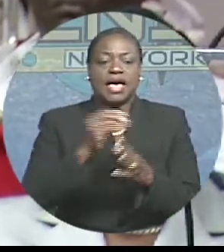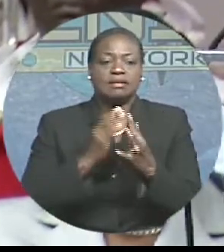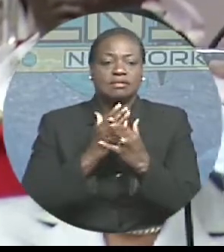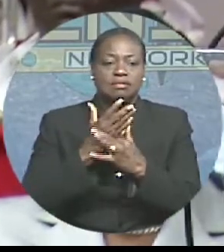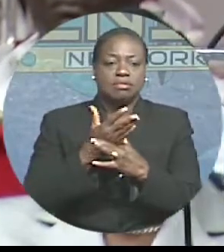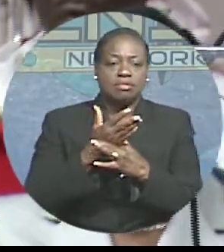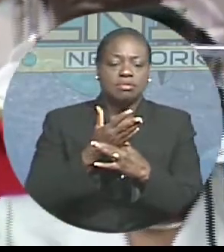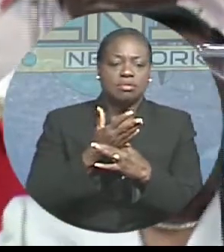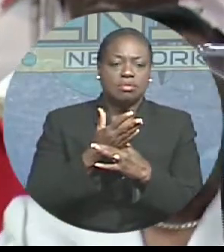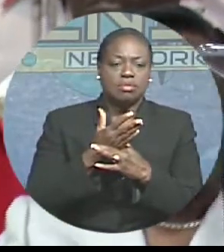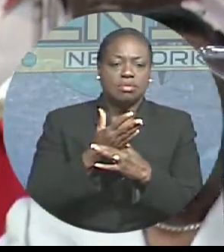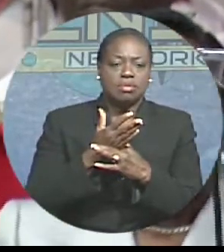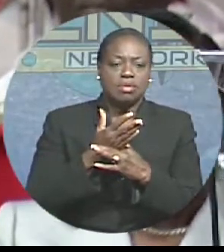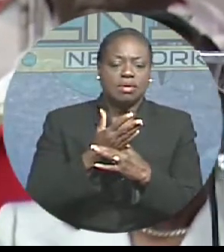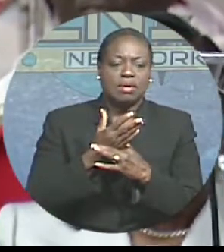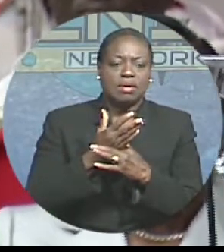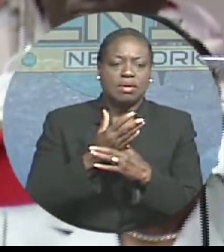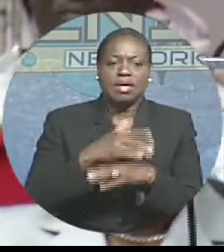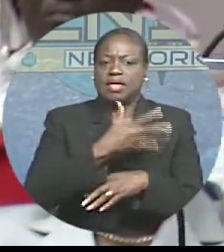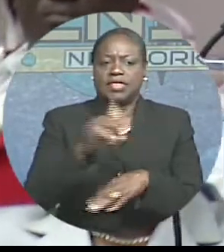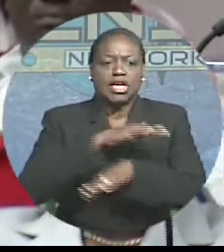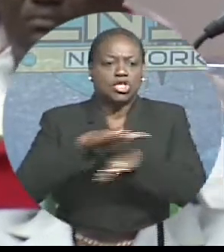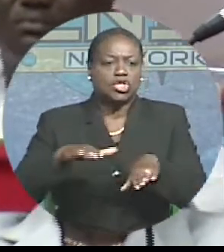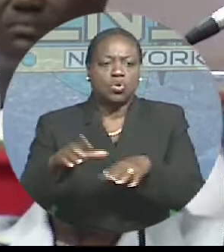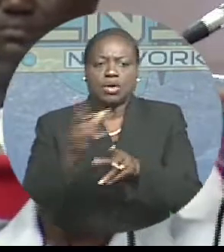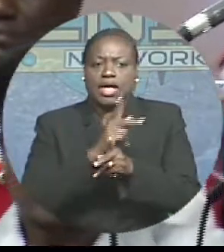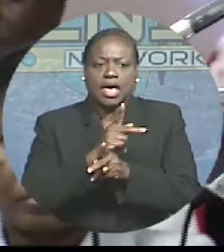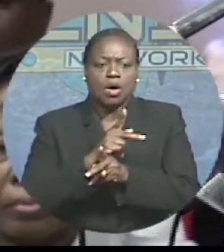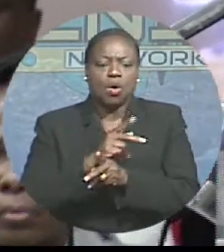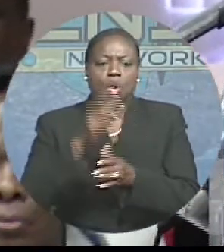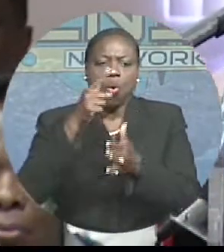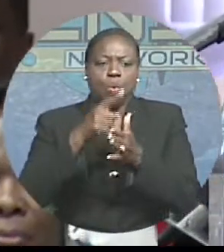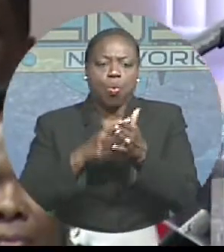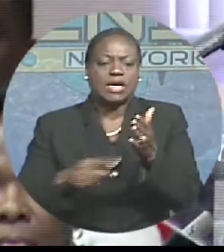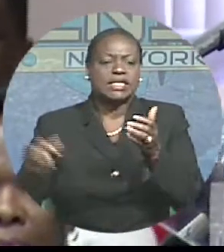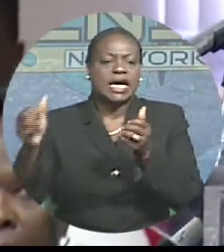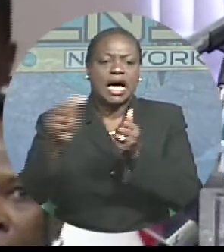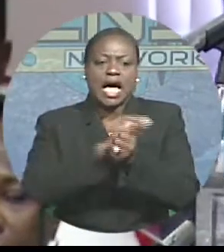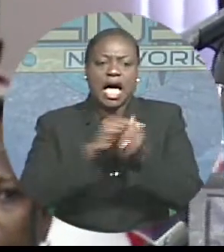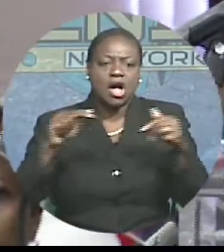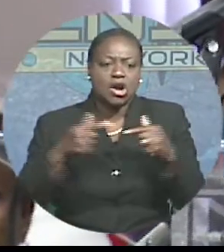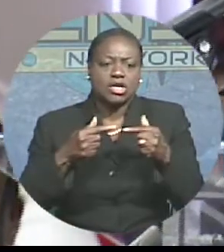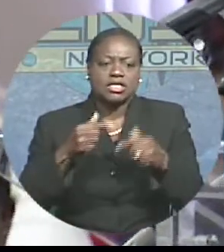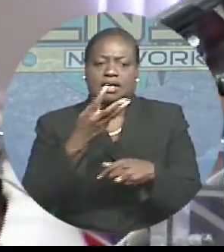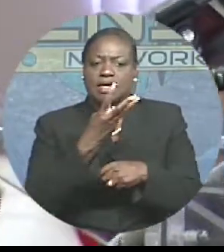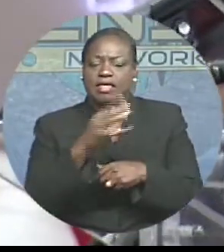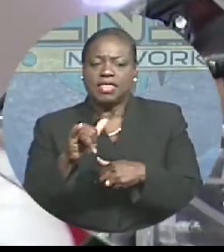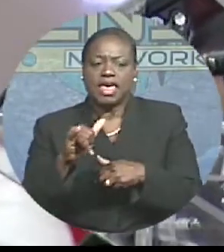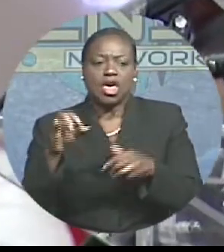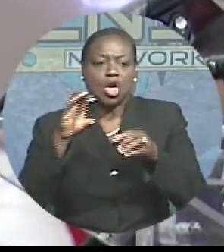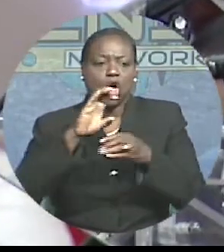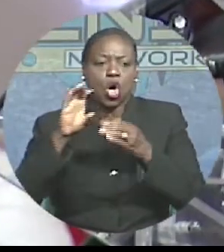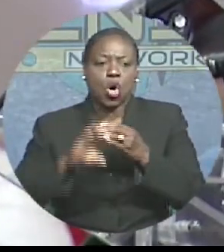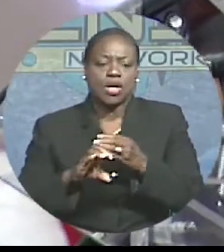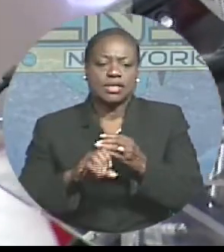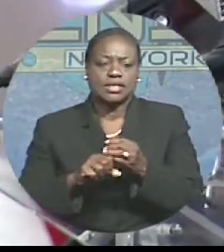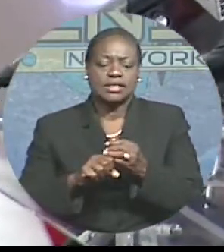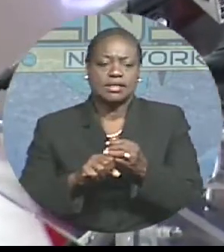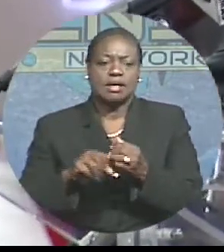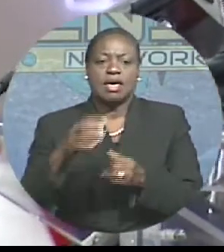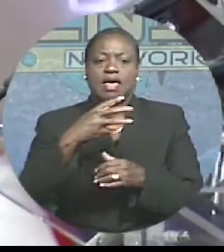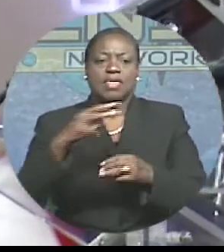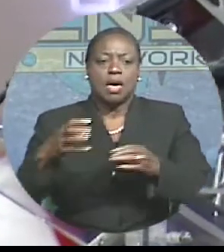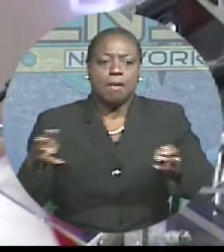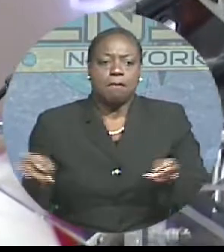ones. They do not care what damage and human tragedies they cause. Their motive is